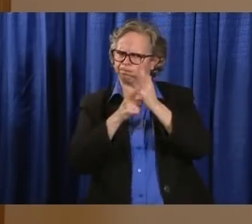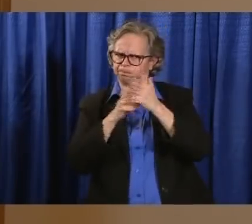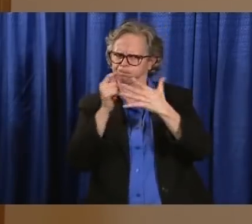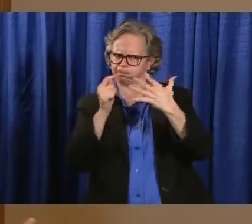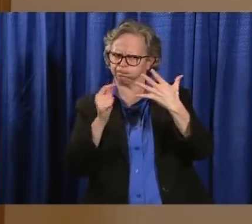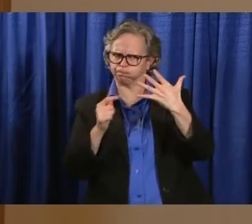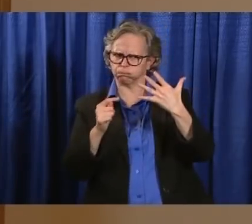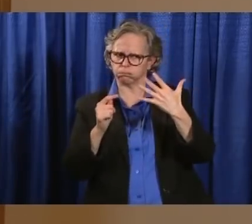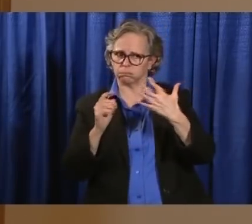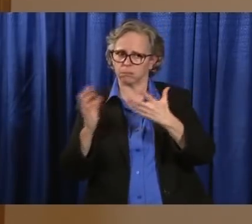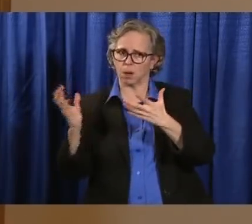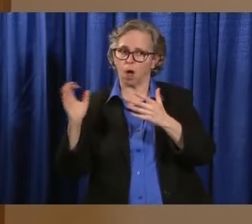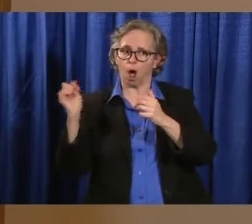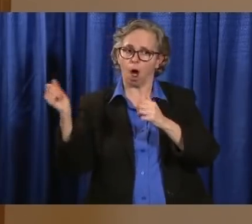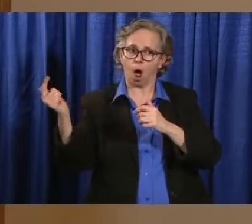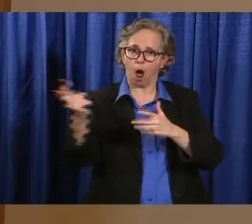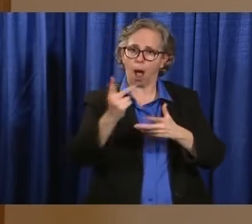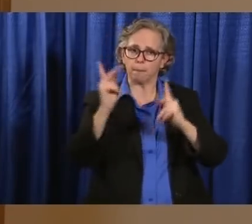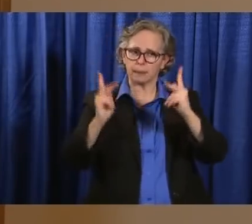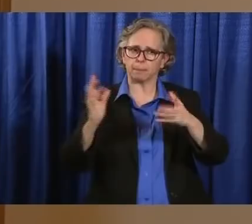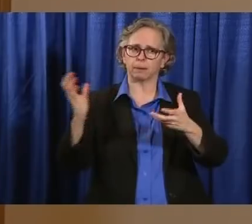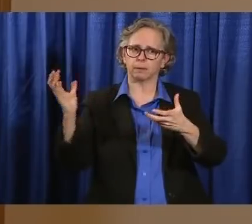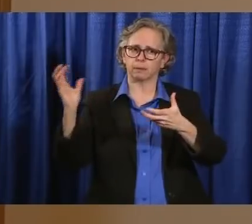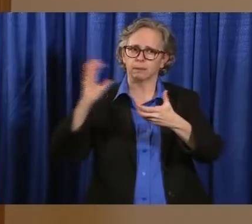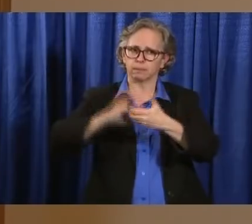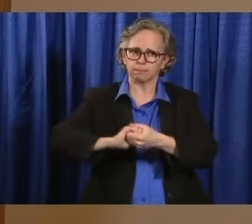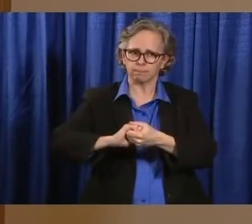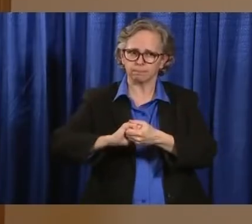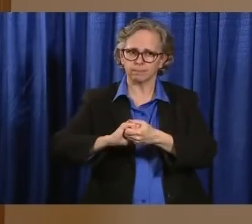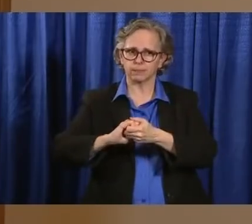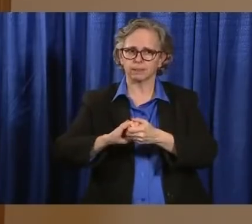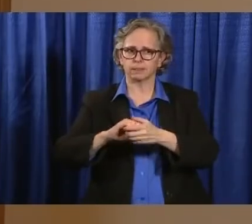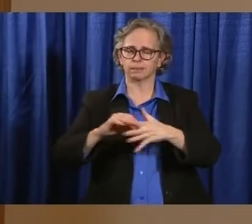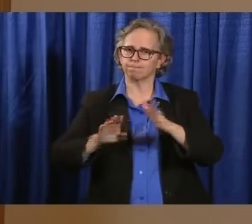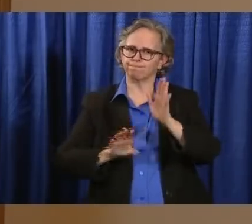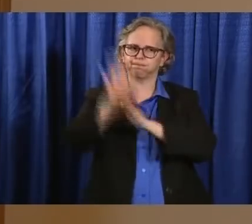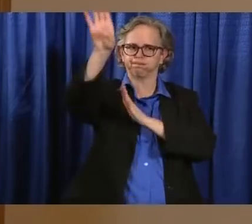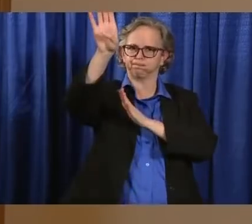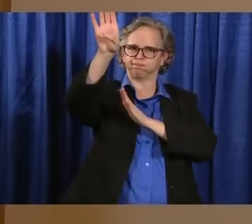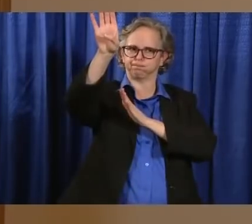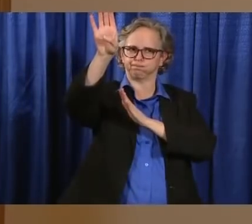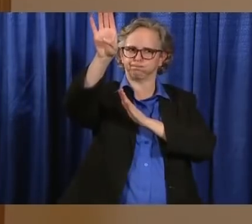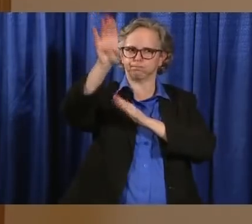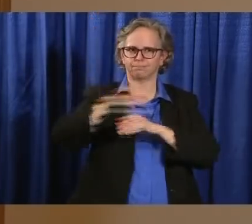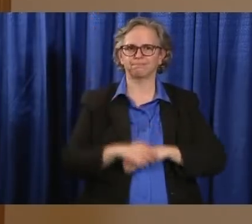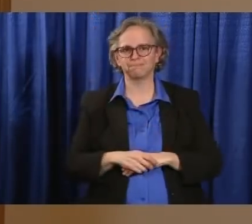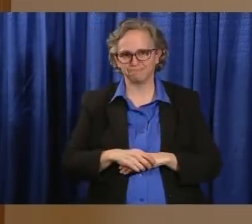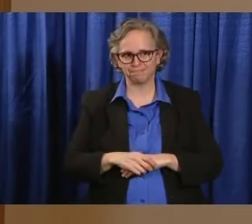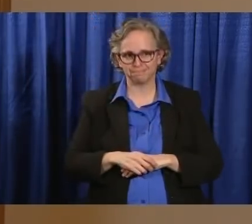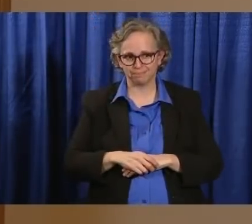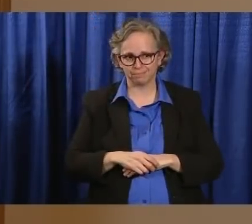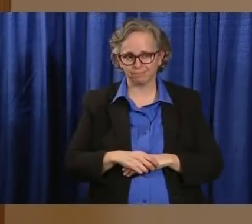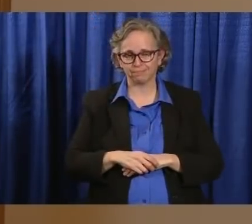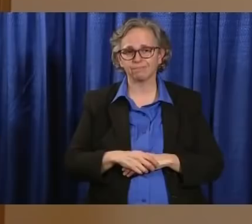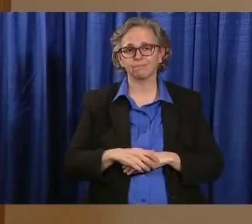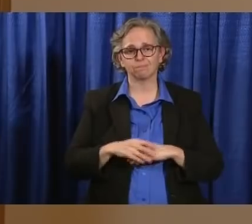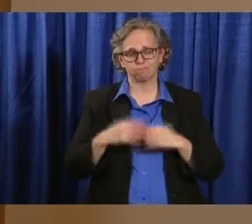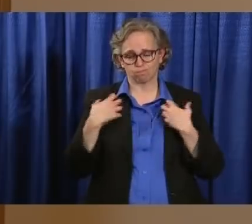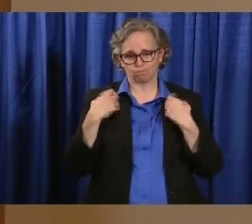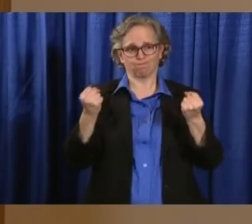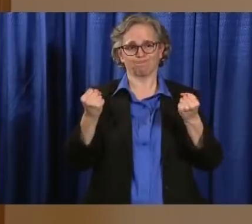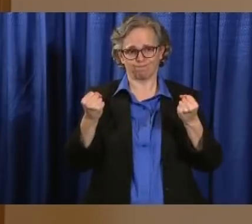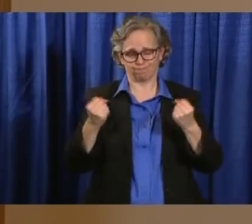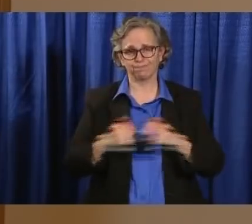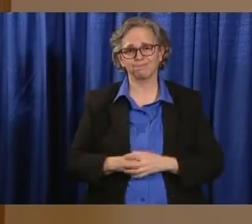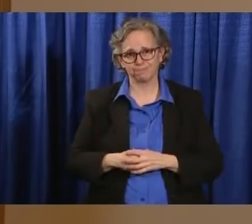that is a vast undertaking in partnership with the health system and nonprofits in all segments, including business, to create